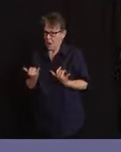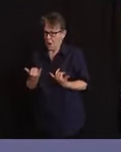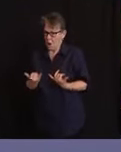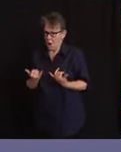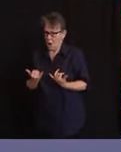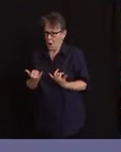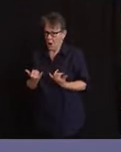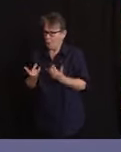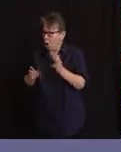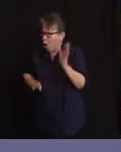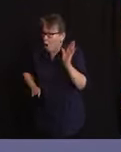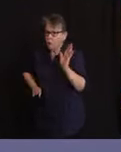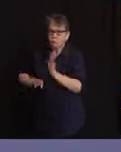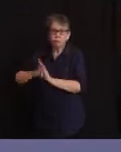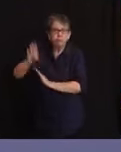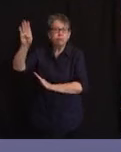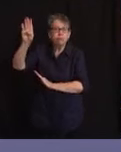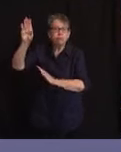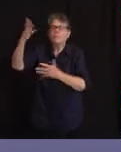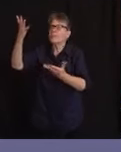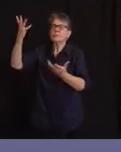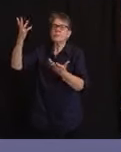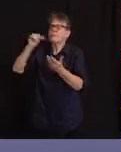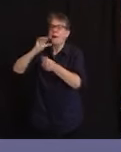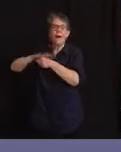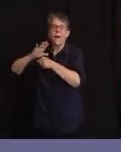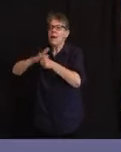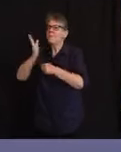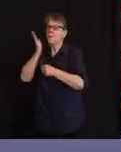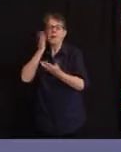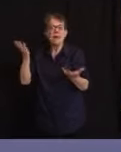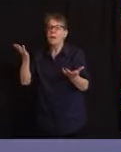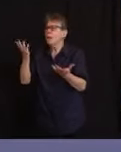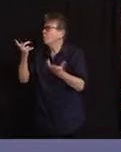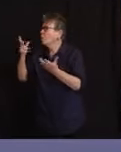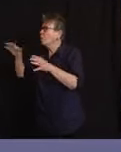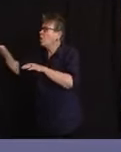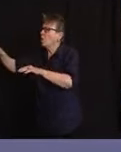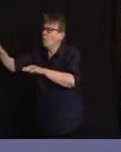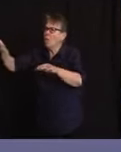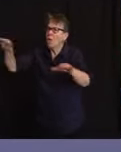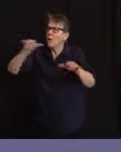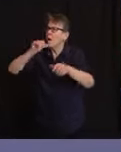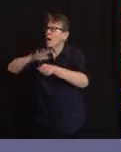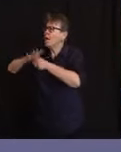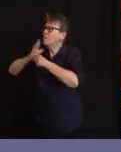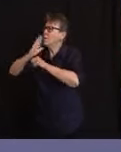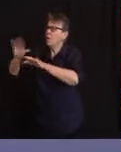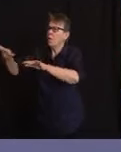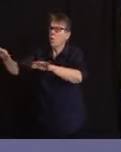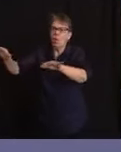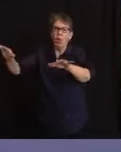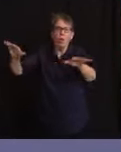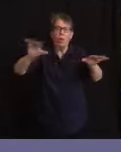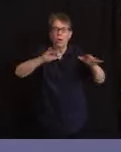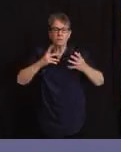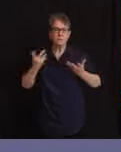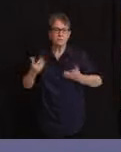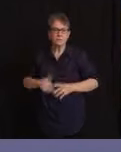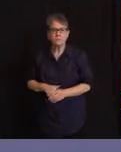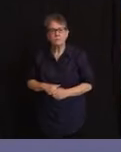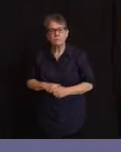government that can allow us to stay above water in that circumstance. I'll put my shoe back on and stop pounding the podium.